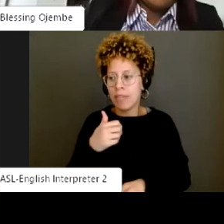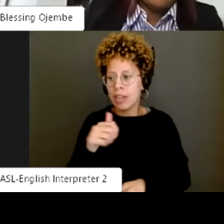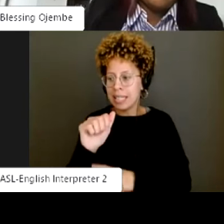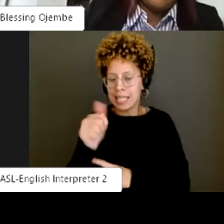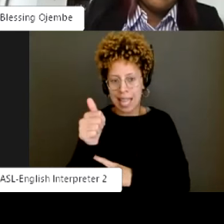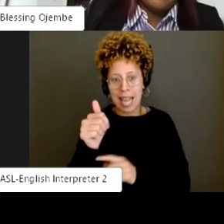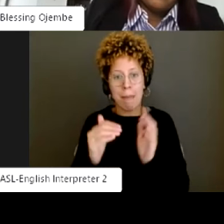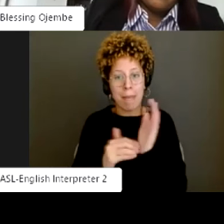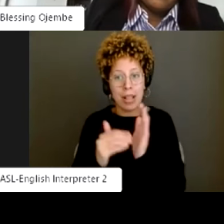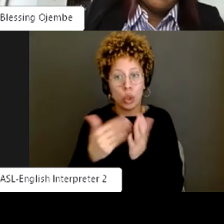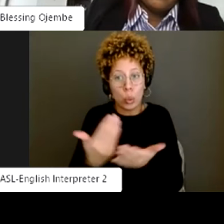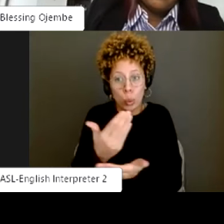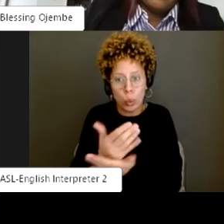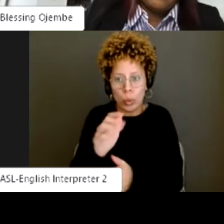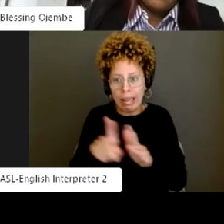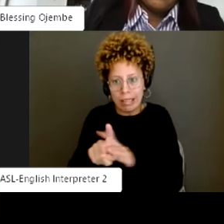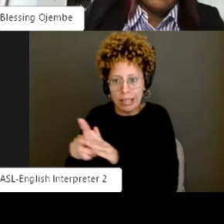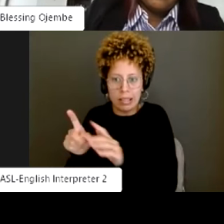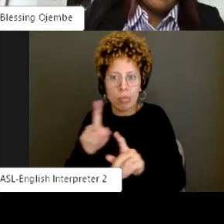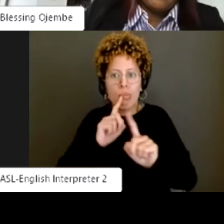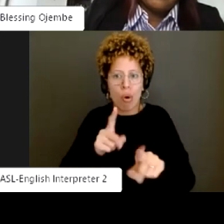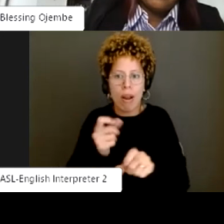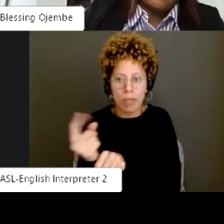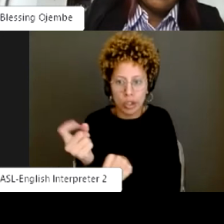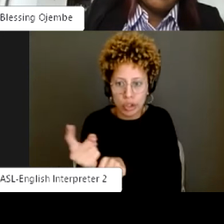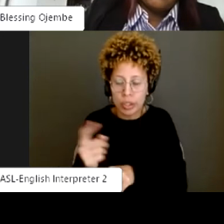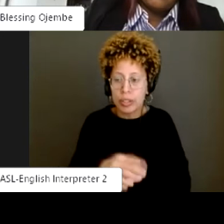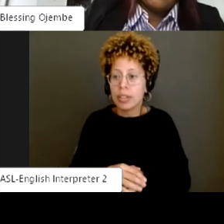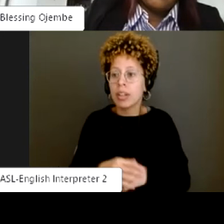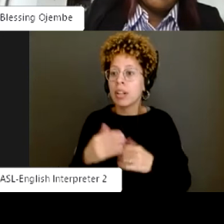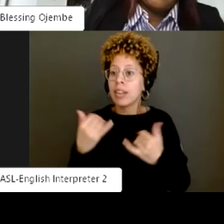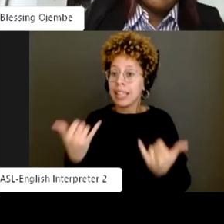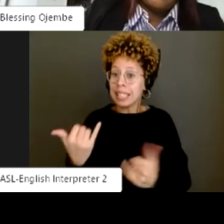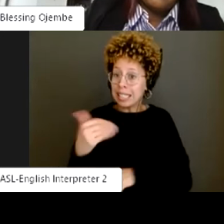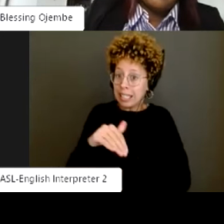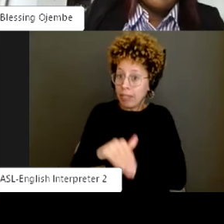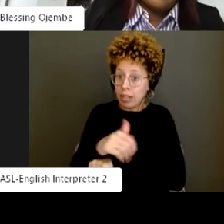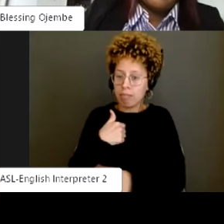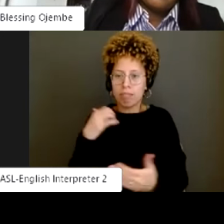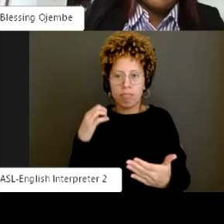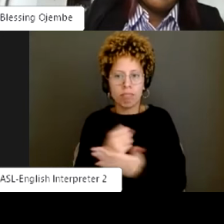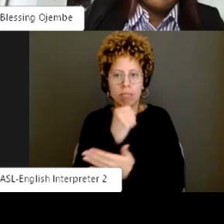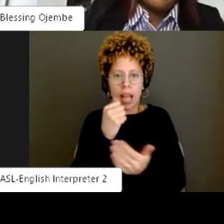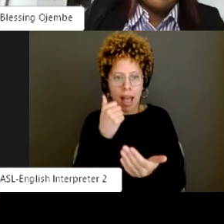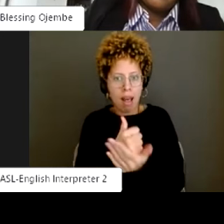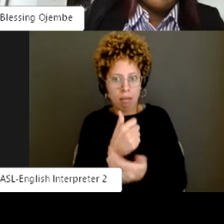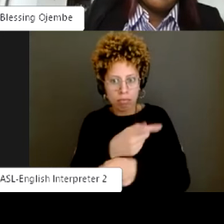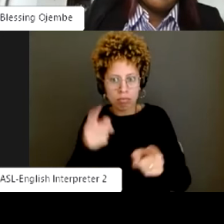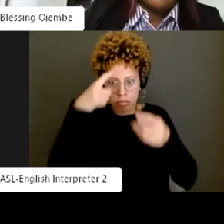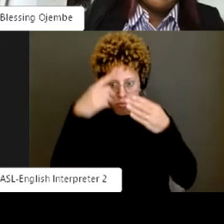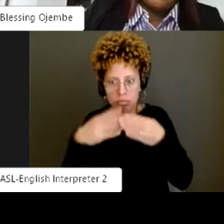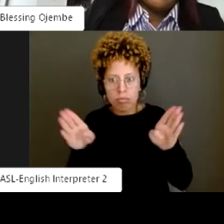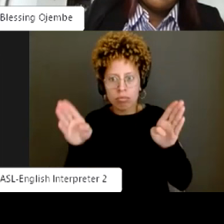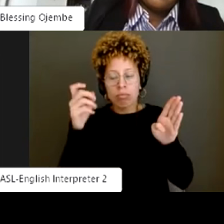year. My discussion this evening is to open our understanding of the fact that elders abuse within